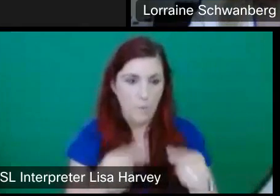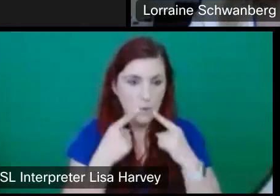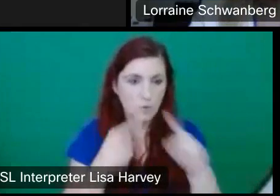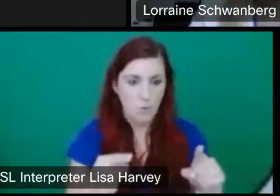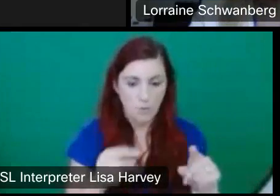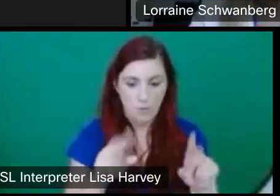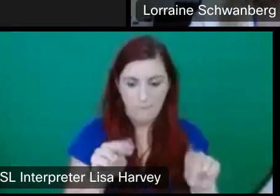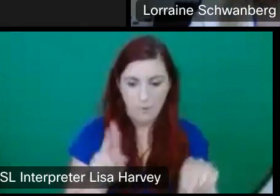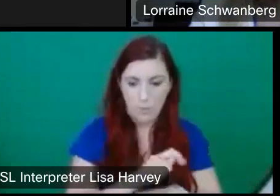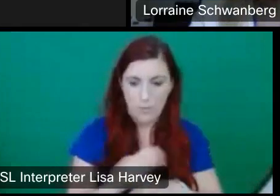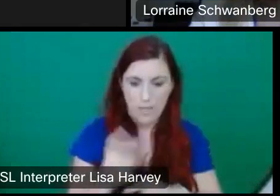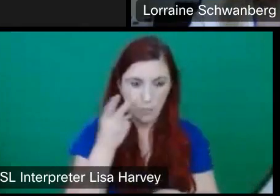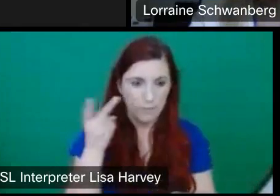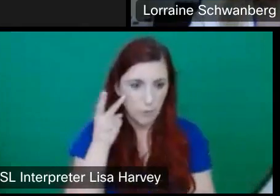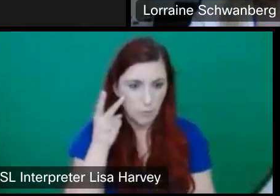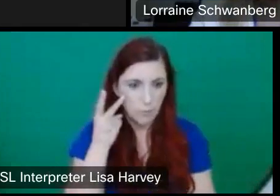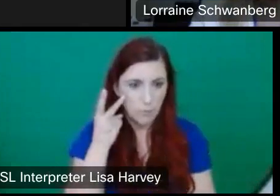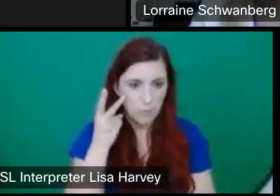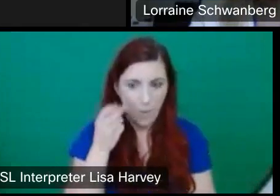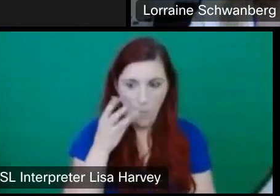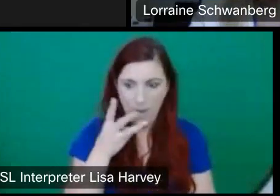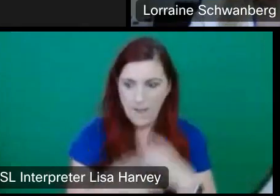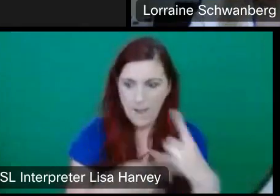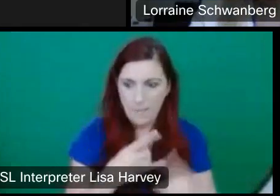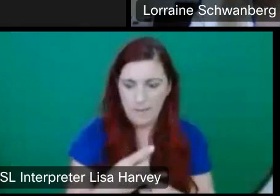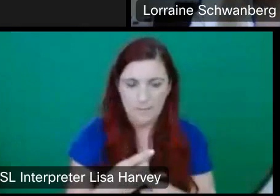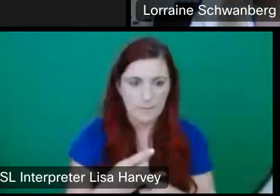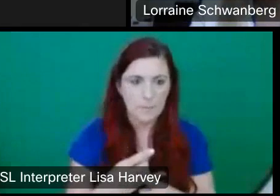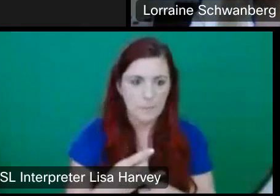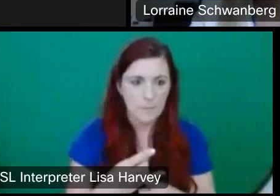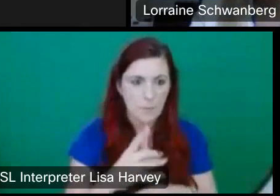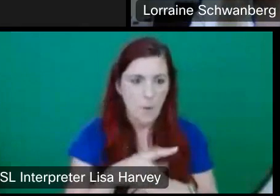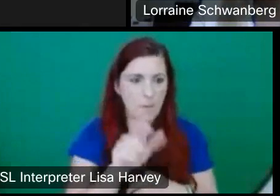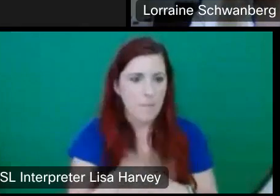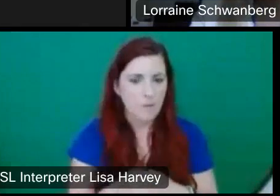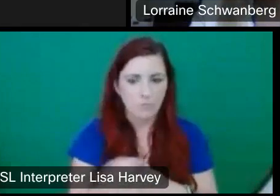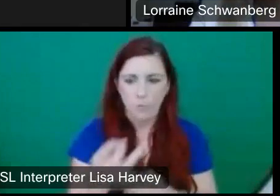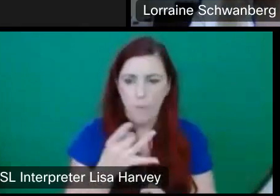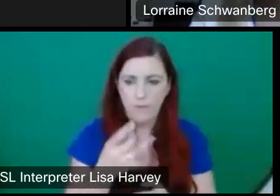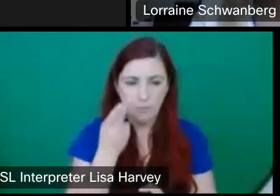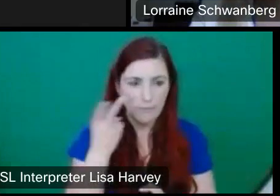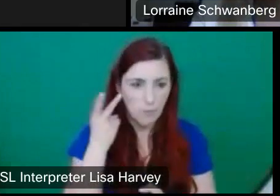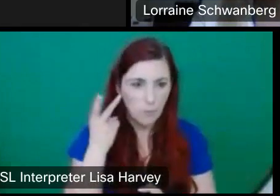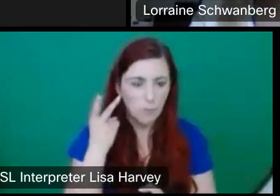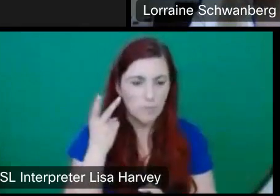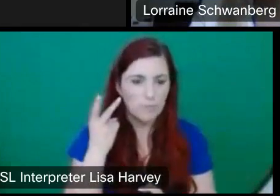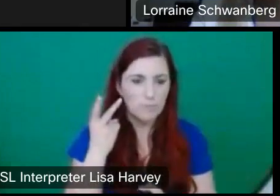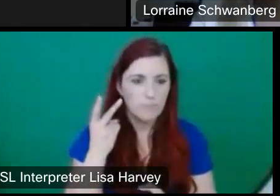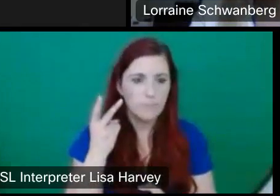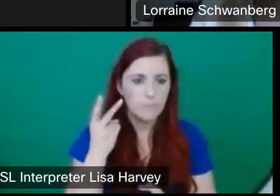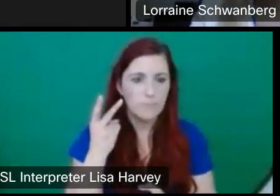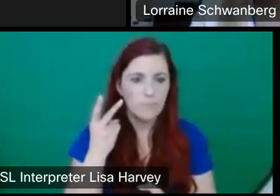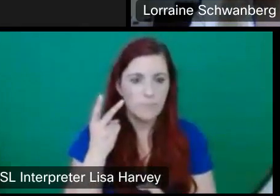of review that will happen. So these patient requested reviews, if a person has had a screening,